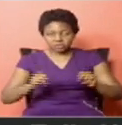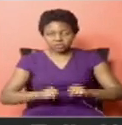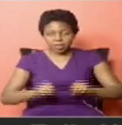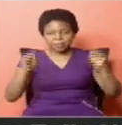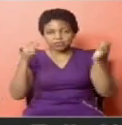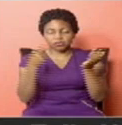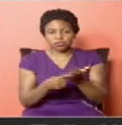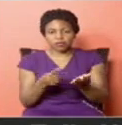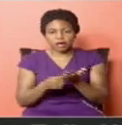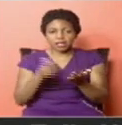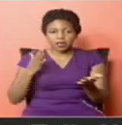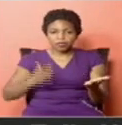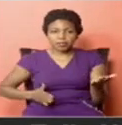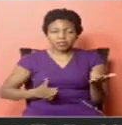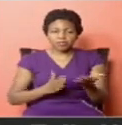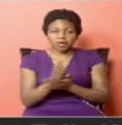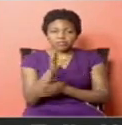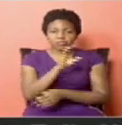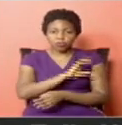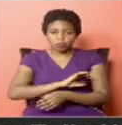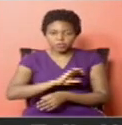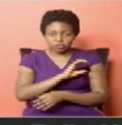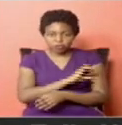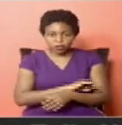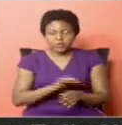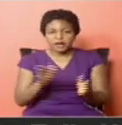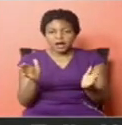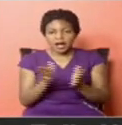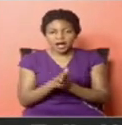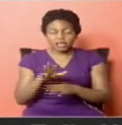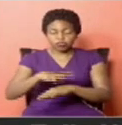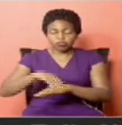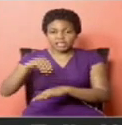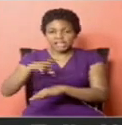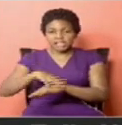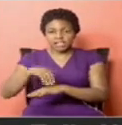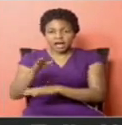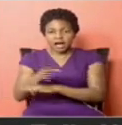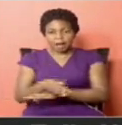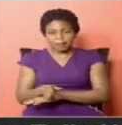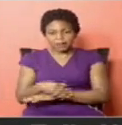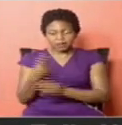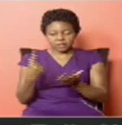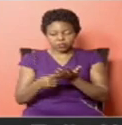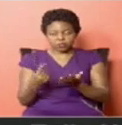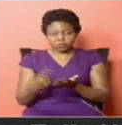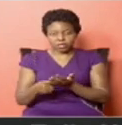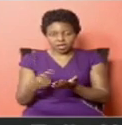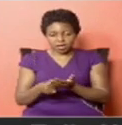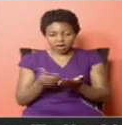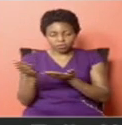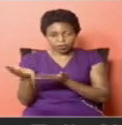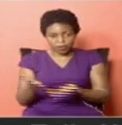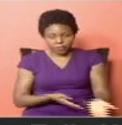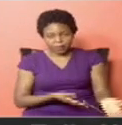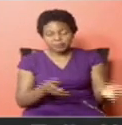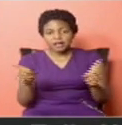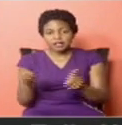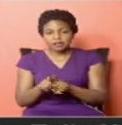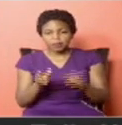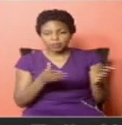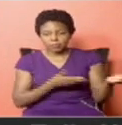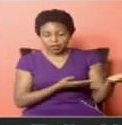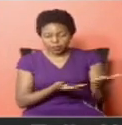Uganda Human Rights Commission, and the Swedish ambassador to Uganda. We also recognize